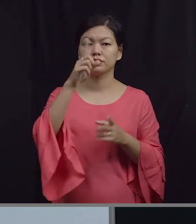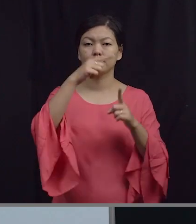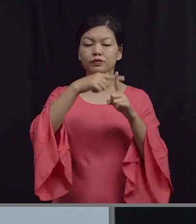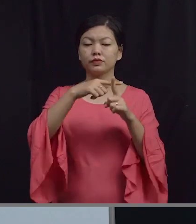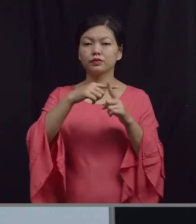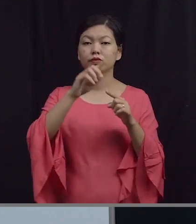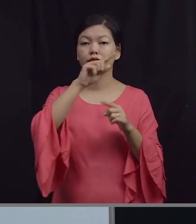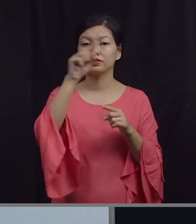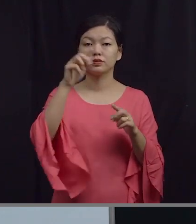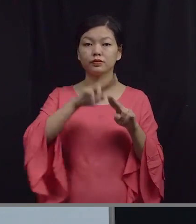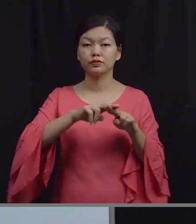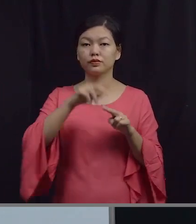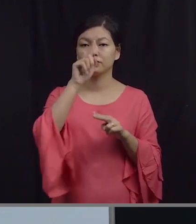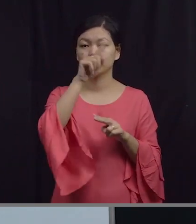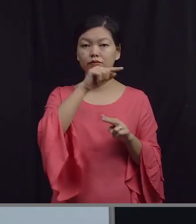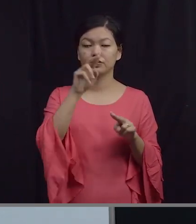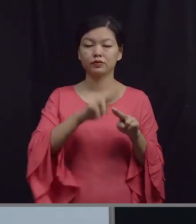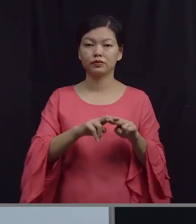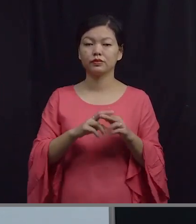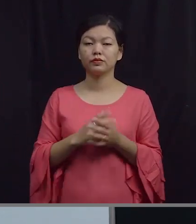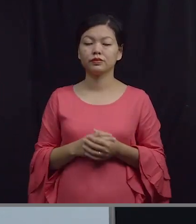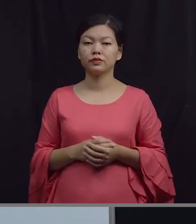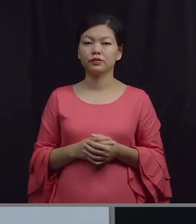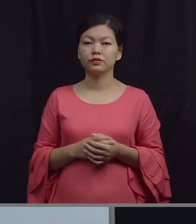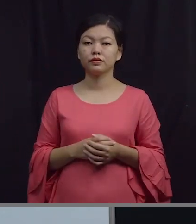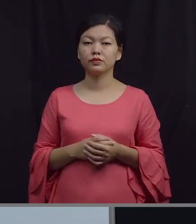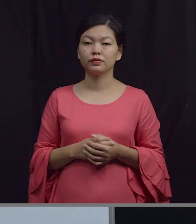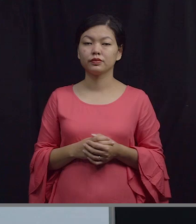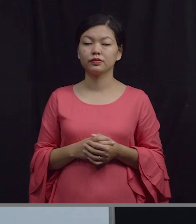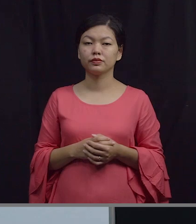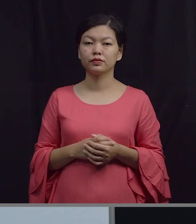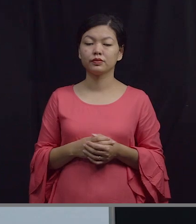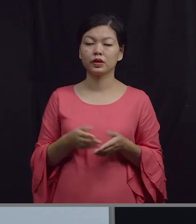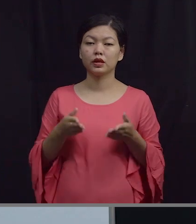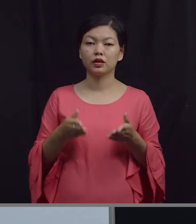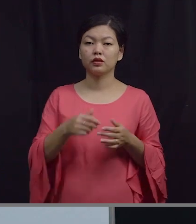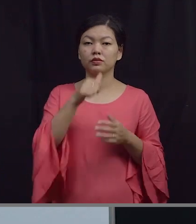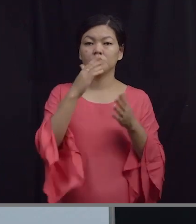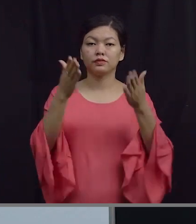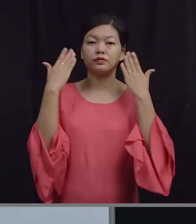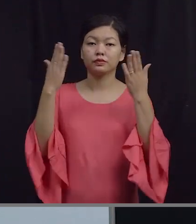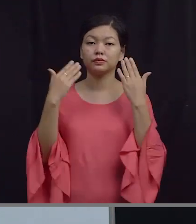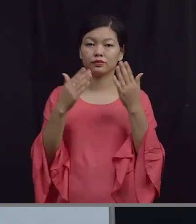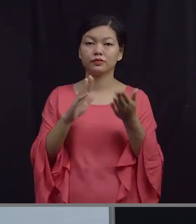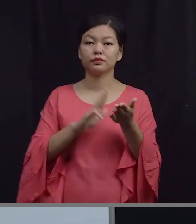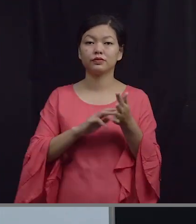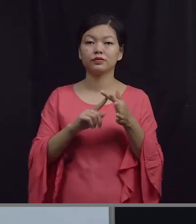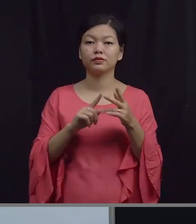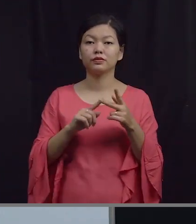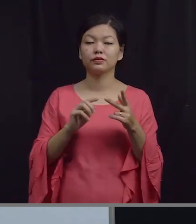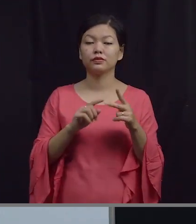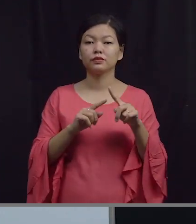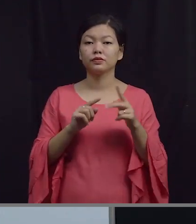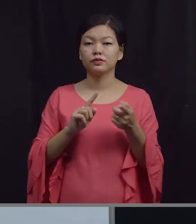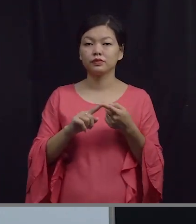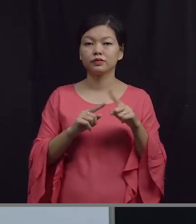in air. Now the lens, our lens is in what? In air medium. This is in what? Air medium. So when the